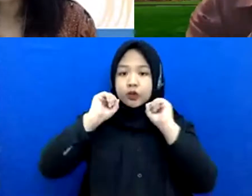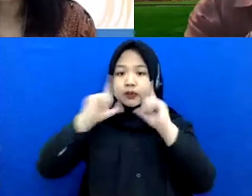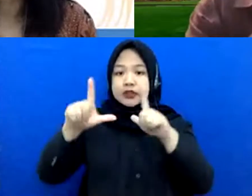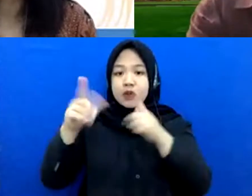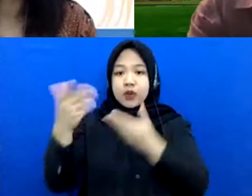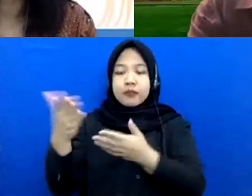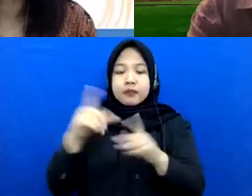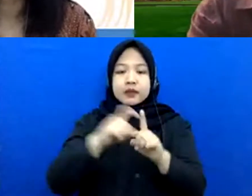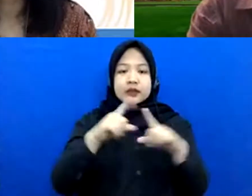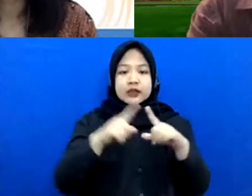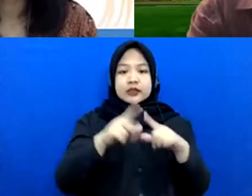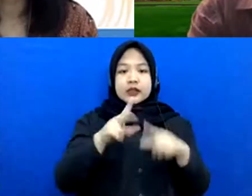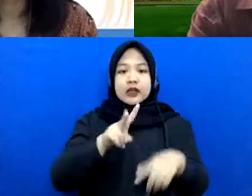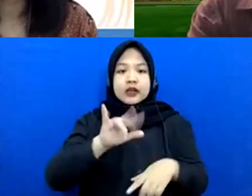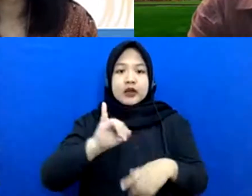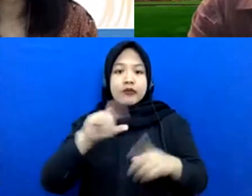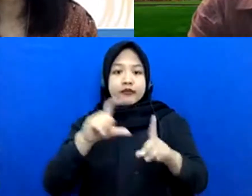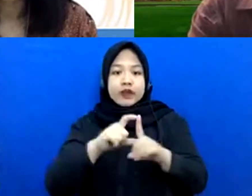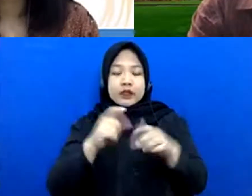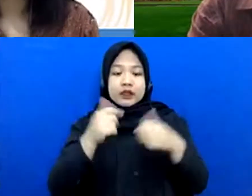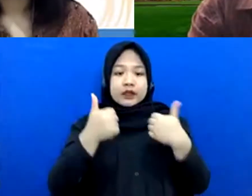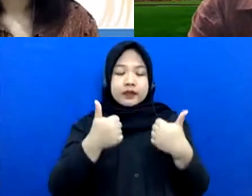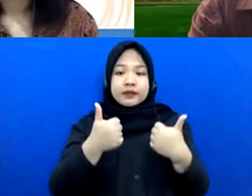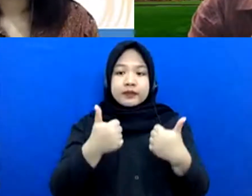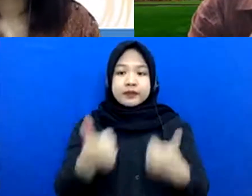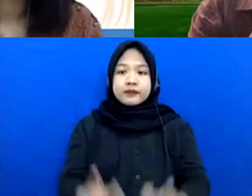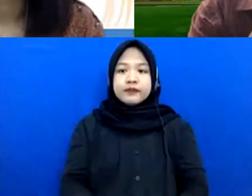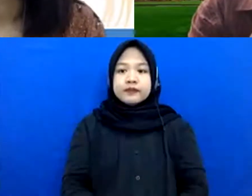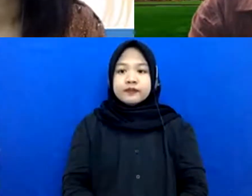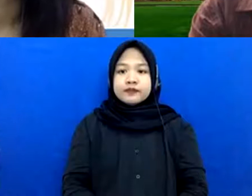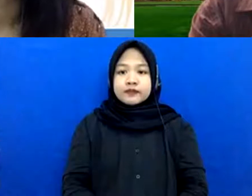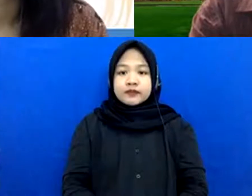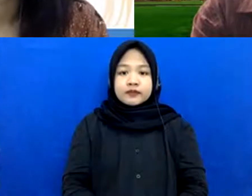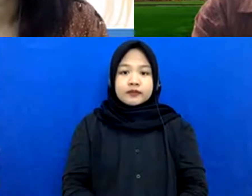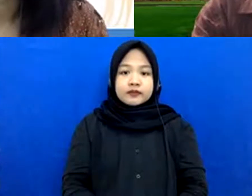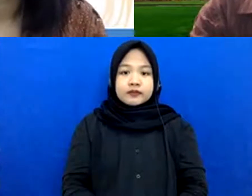David, that would be great. Yes. Oh, okay.